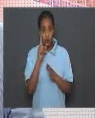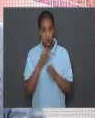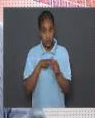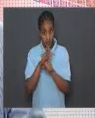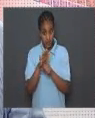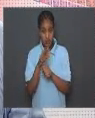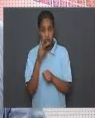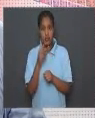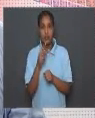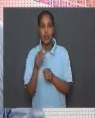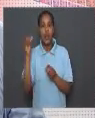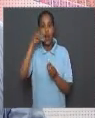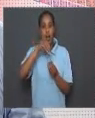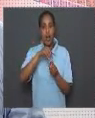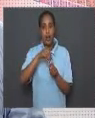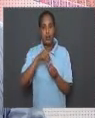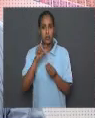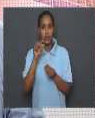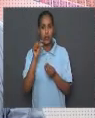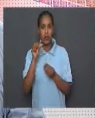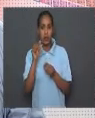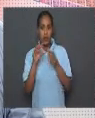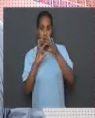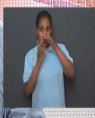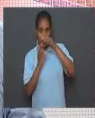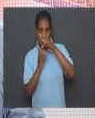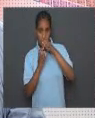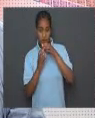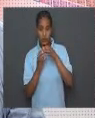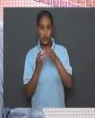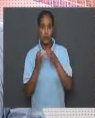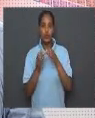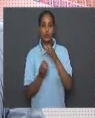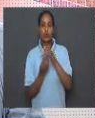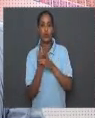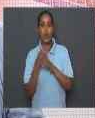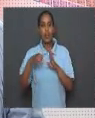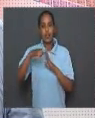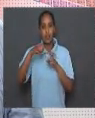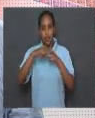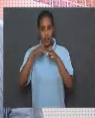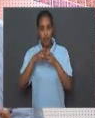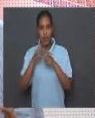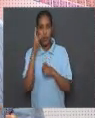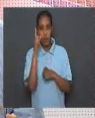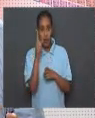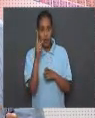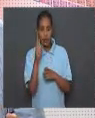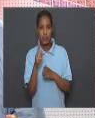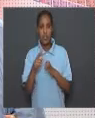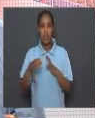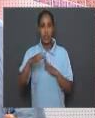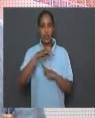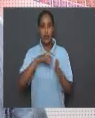saw, and add a light bulb between the source of the electricity and one of the